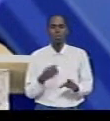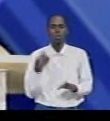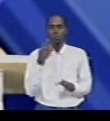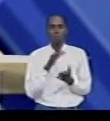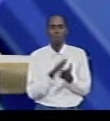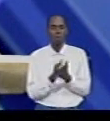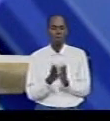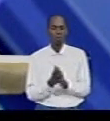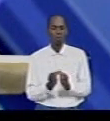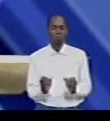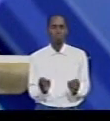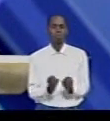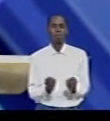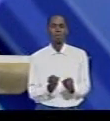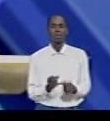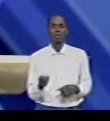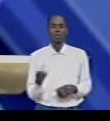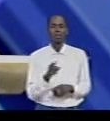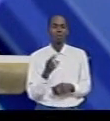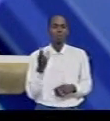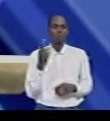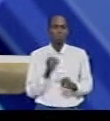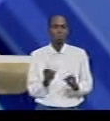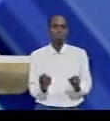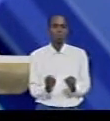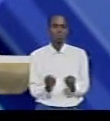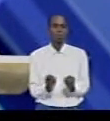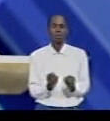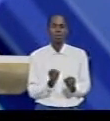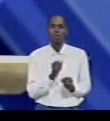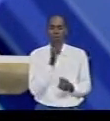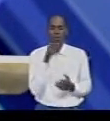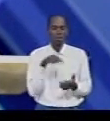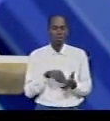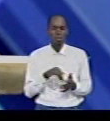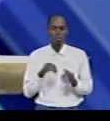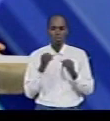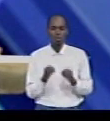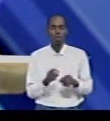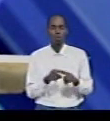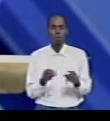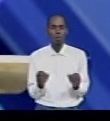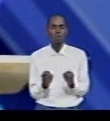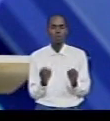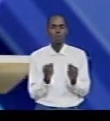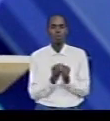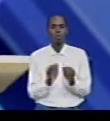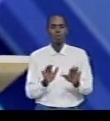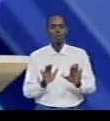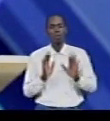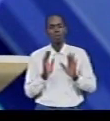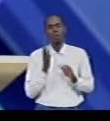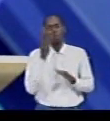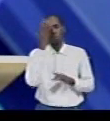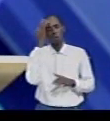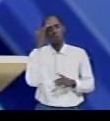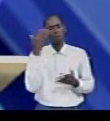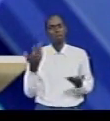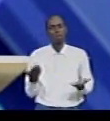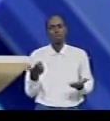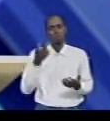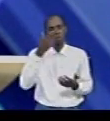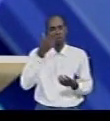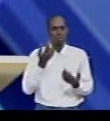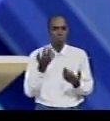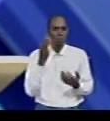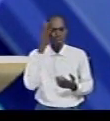shaking. They were shaking, shaking with fear. Why should they come into